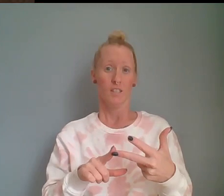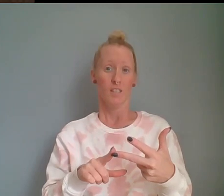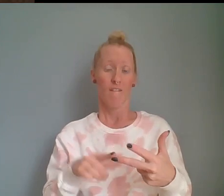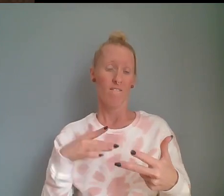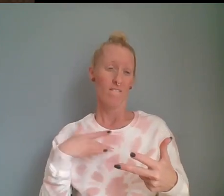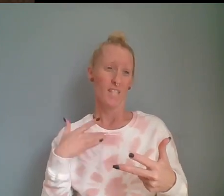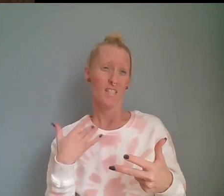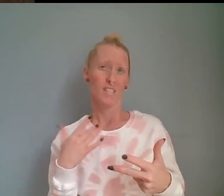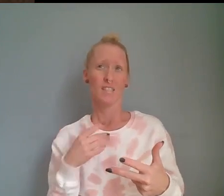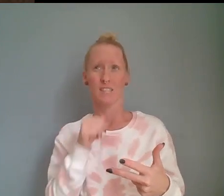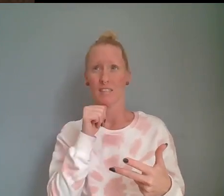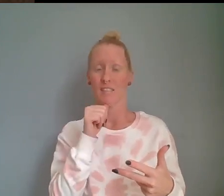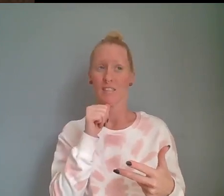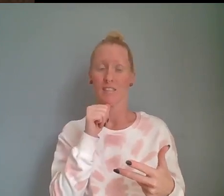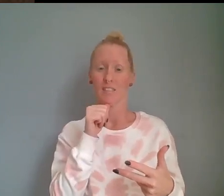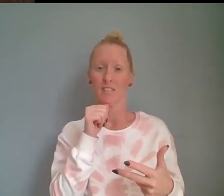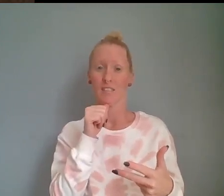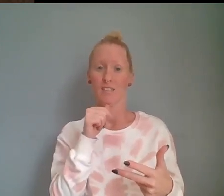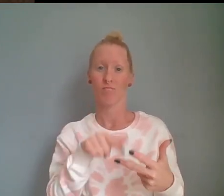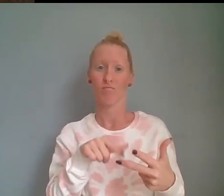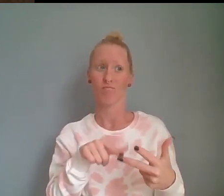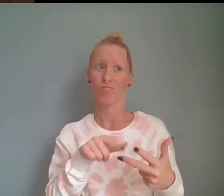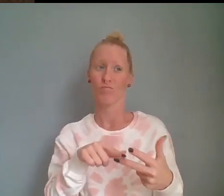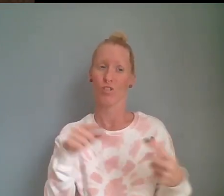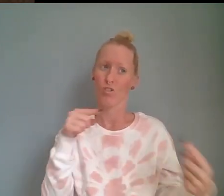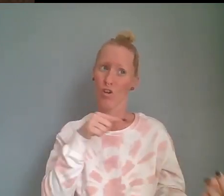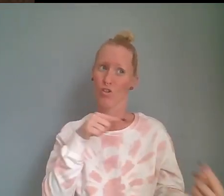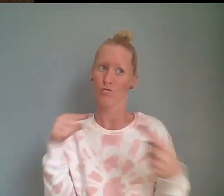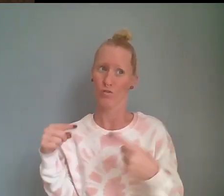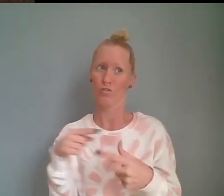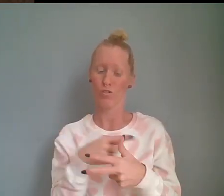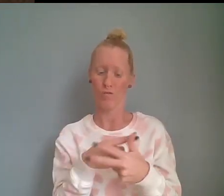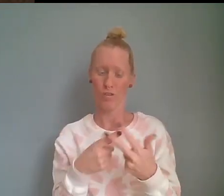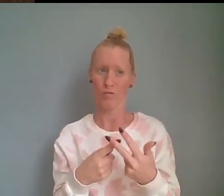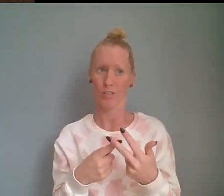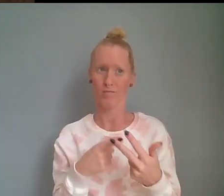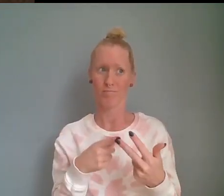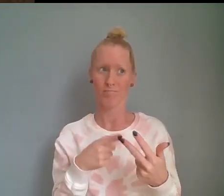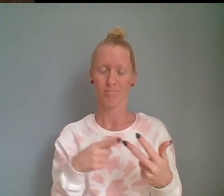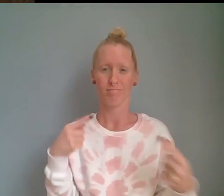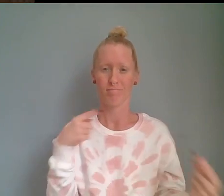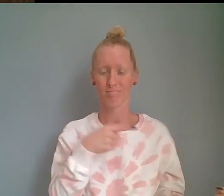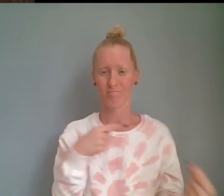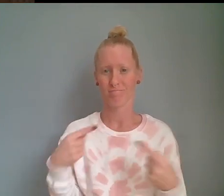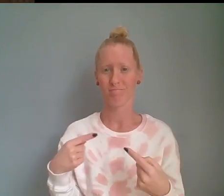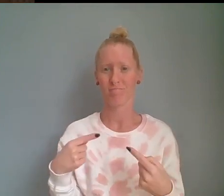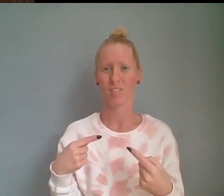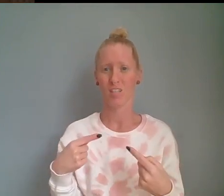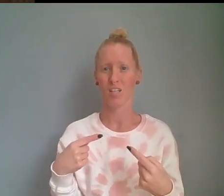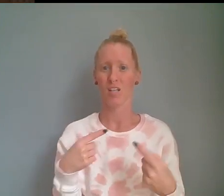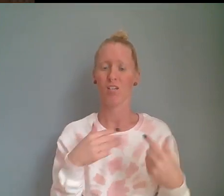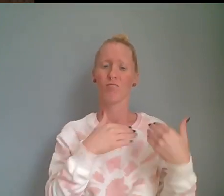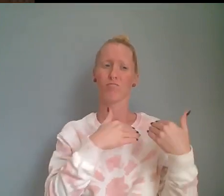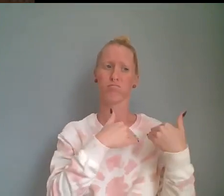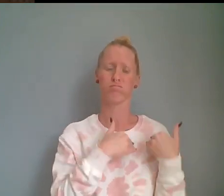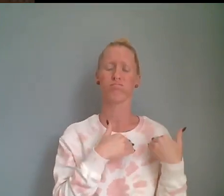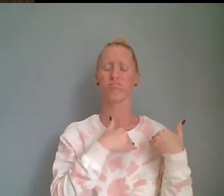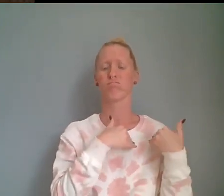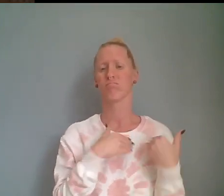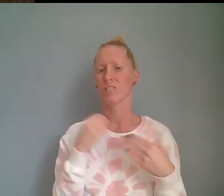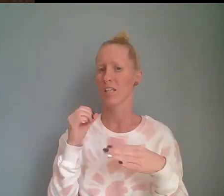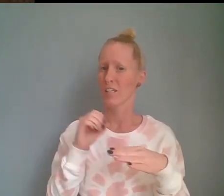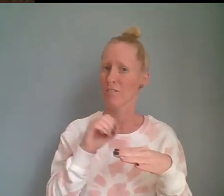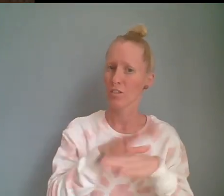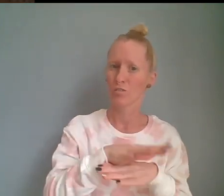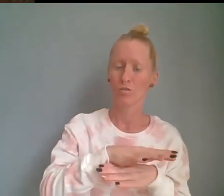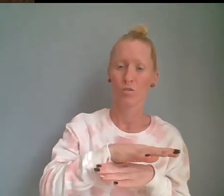highly unusual. This is probably the most controversial of the three because it is so heavily influenced by the